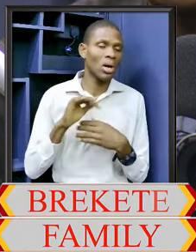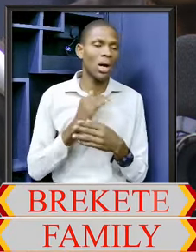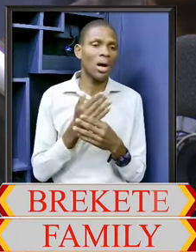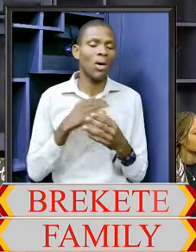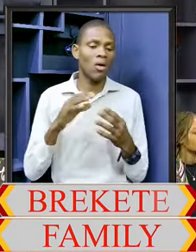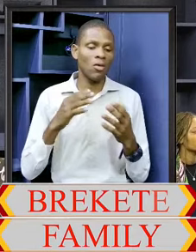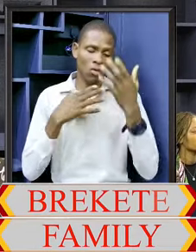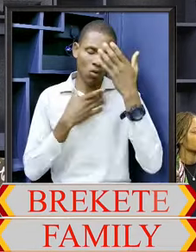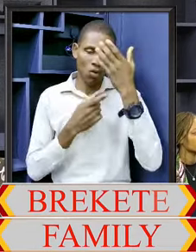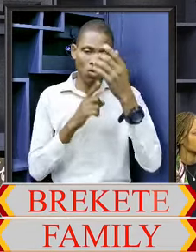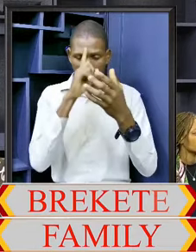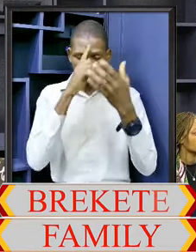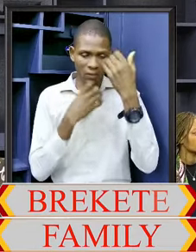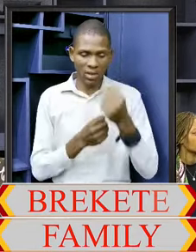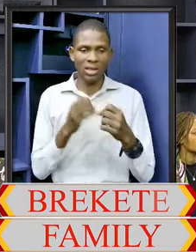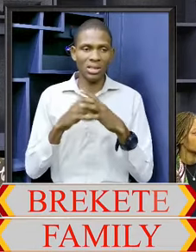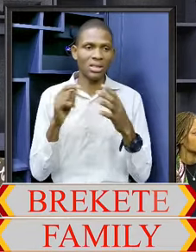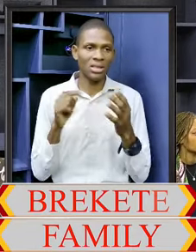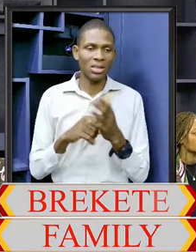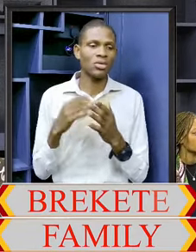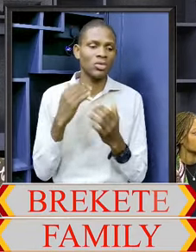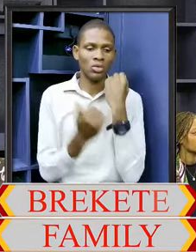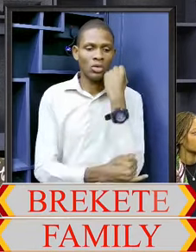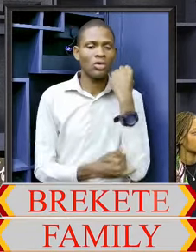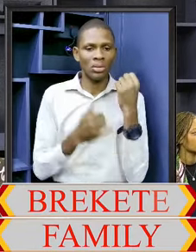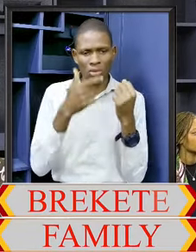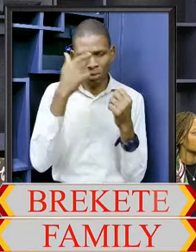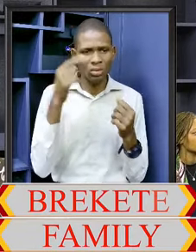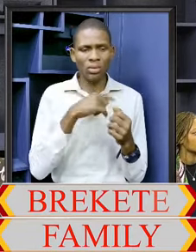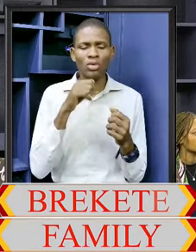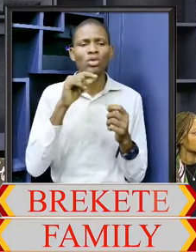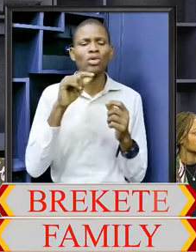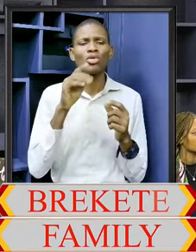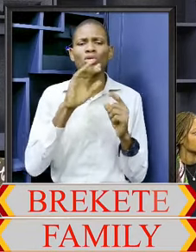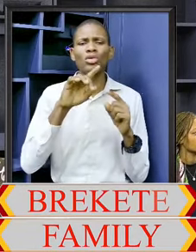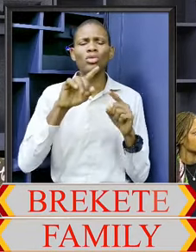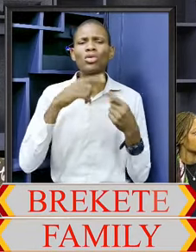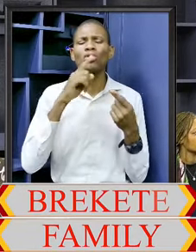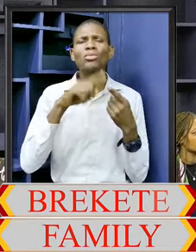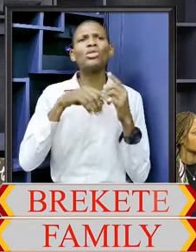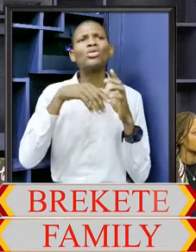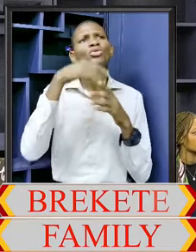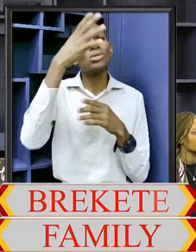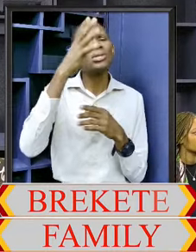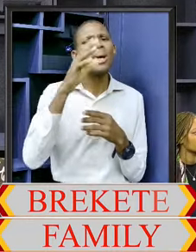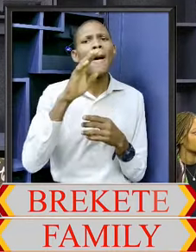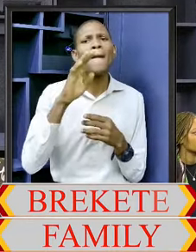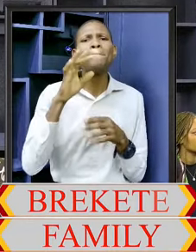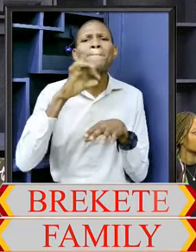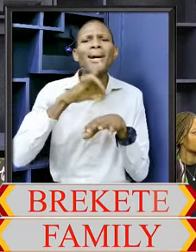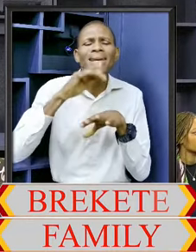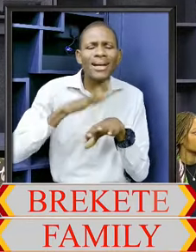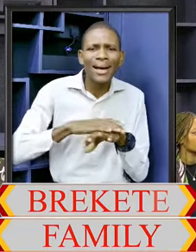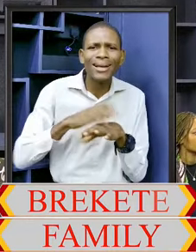our confidence in this country, because we know we go begin do malaria test, genotype test, we go